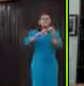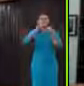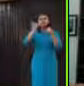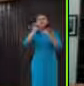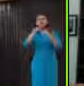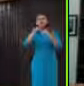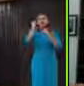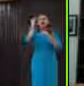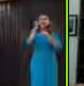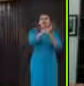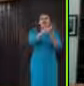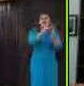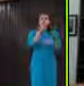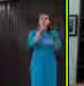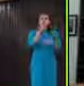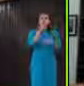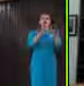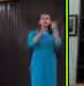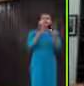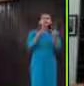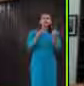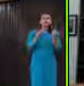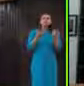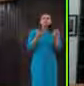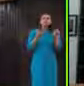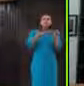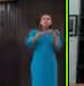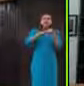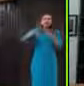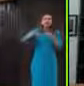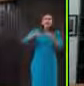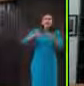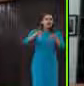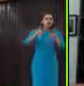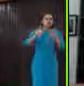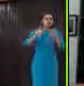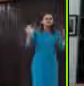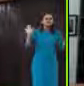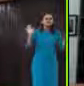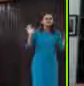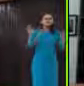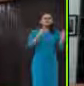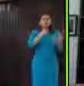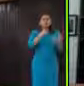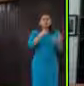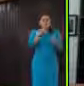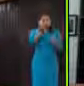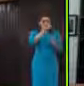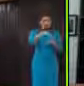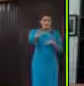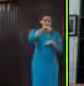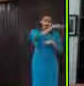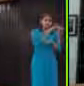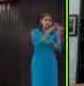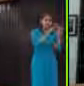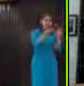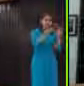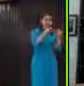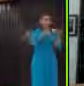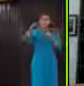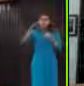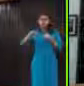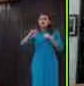were saying that this had actually denied the state benefits as other states had, because it was somehow